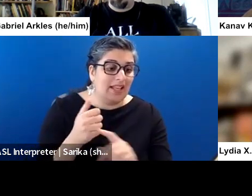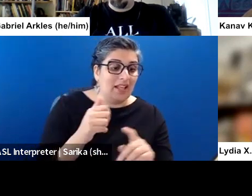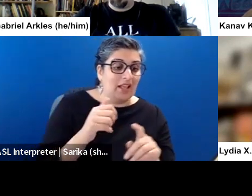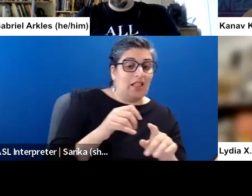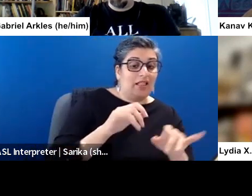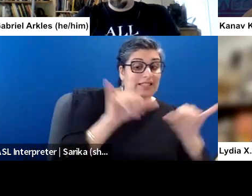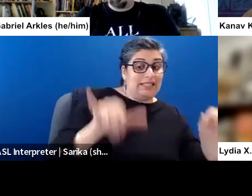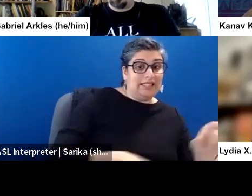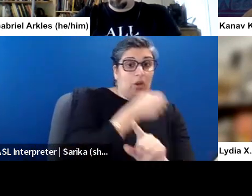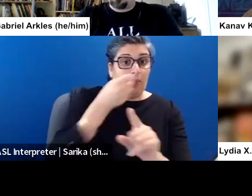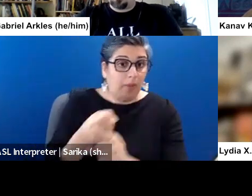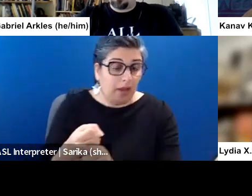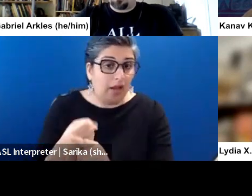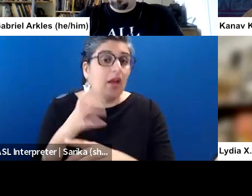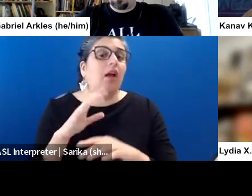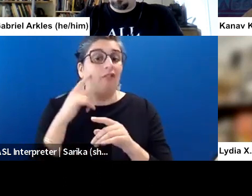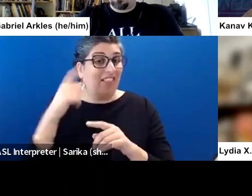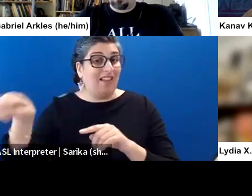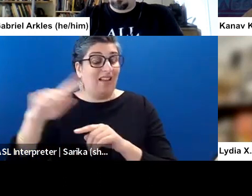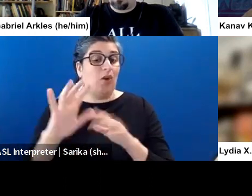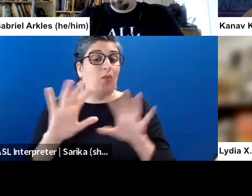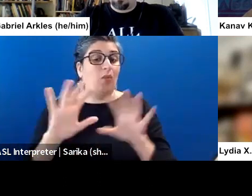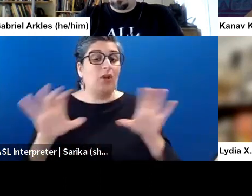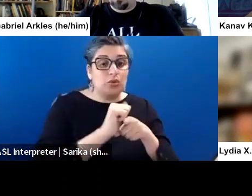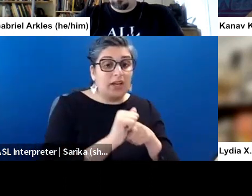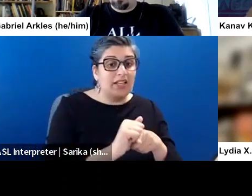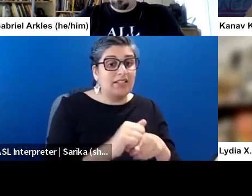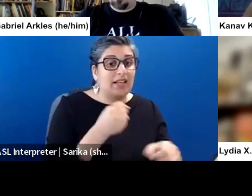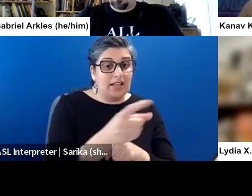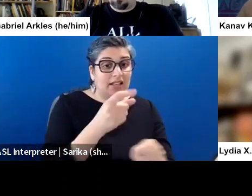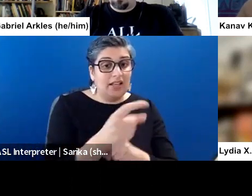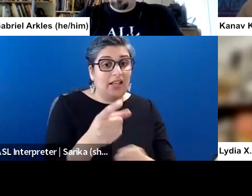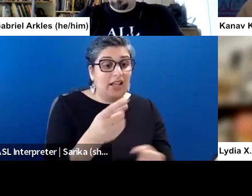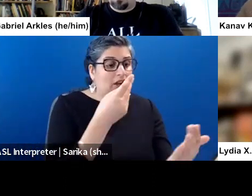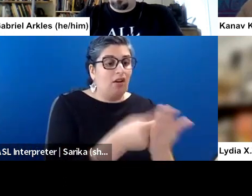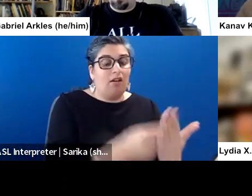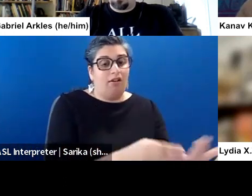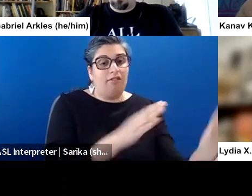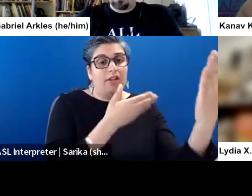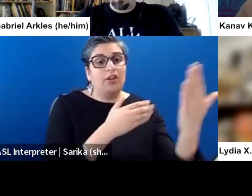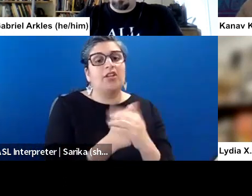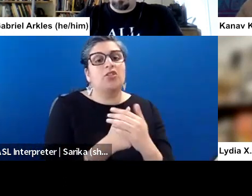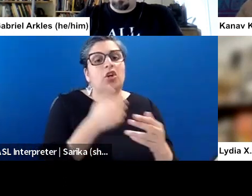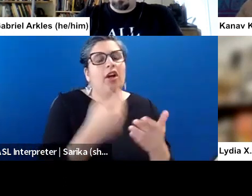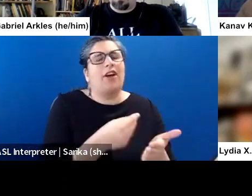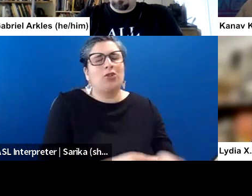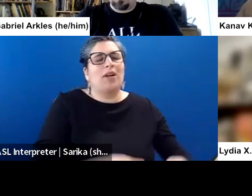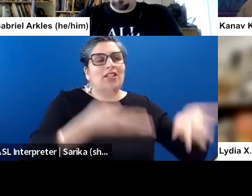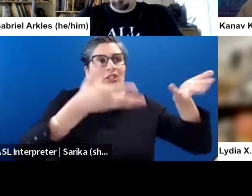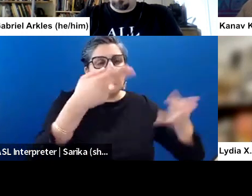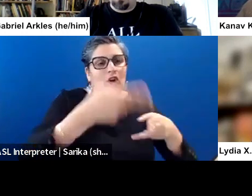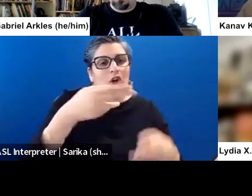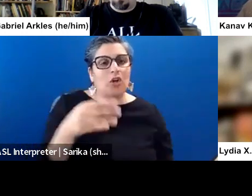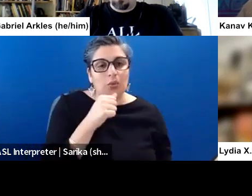do trainings, like I say, and every year we do a fundraiser called Women Cooking in Prison, where we actually cook food that we made in prison